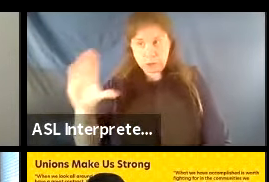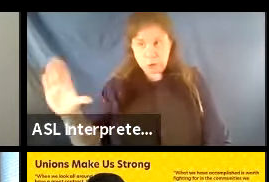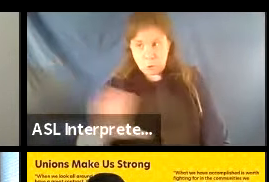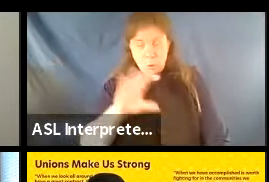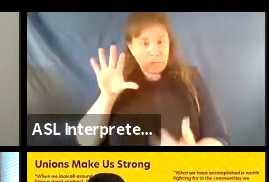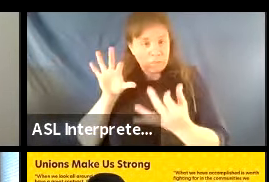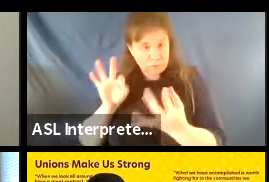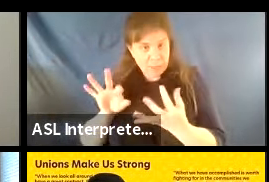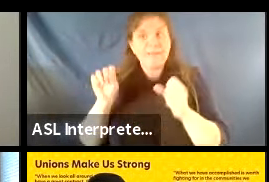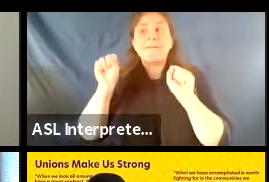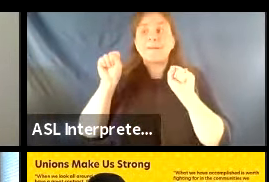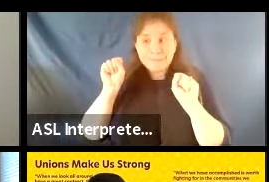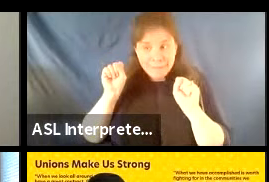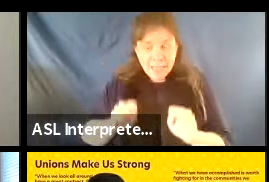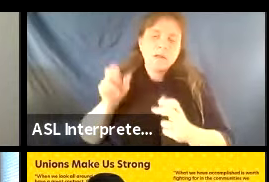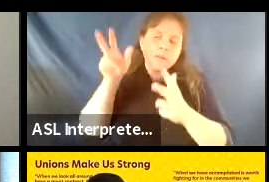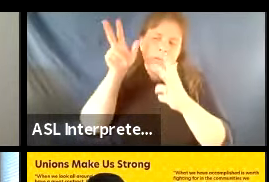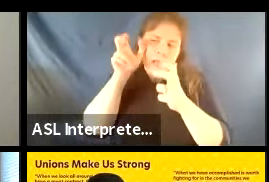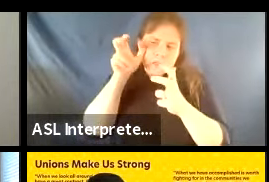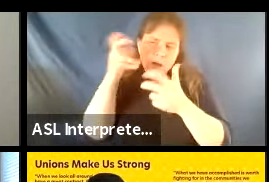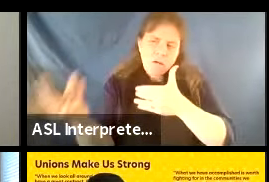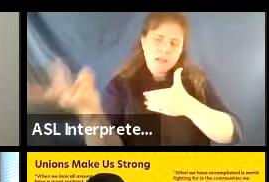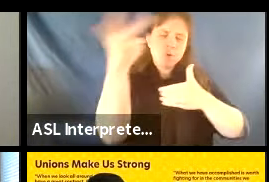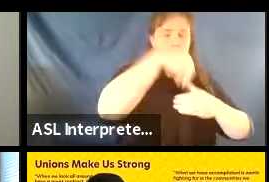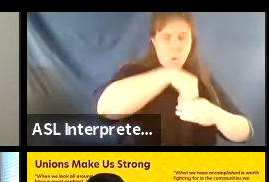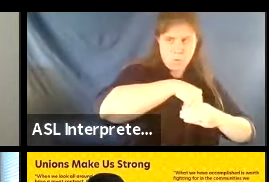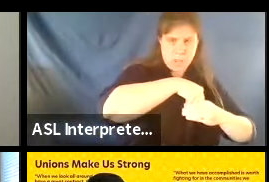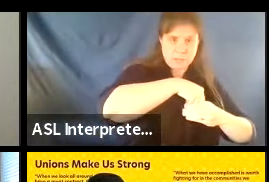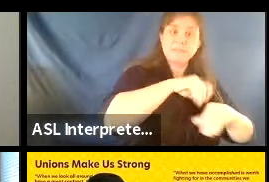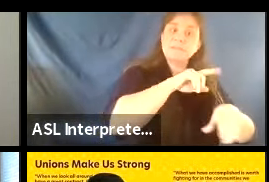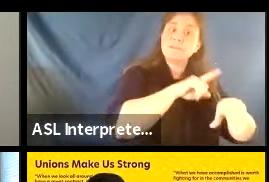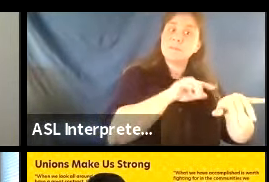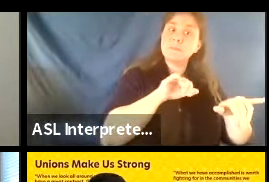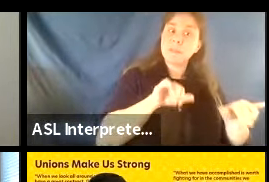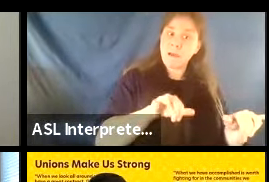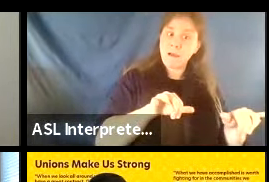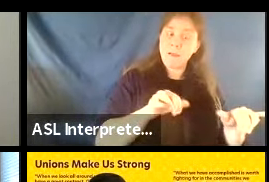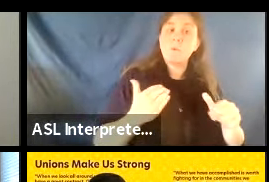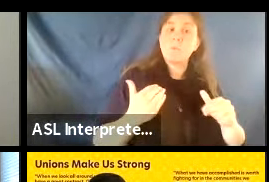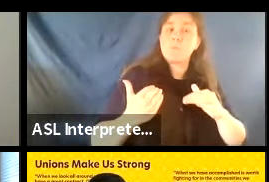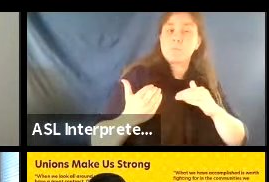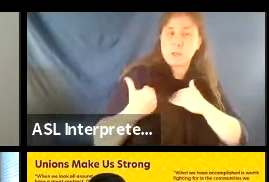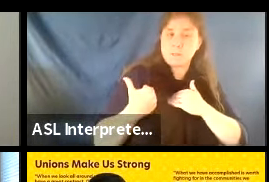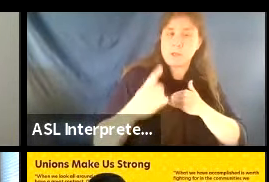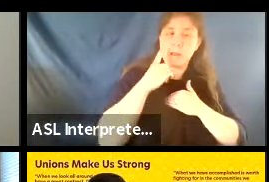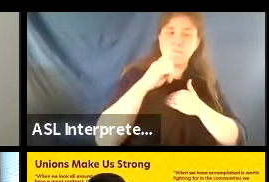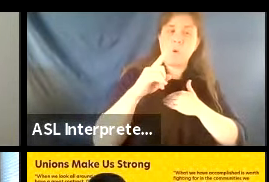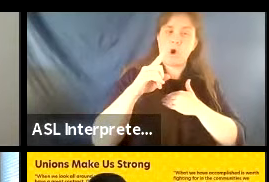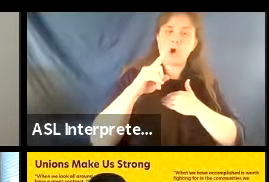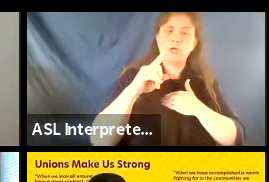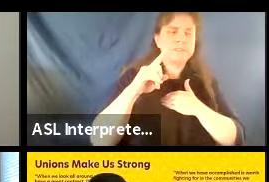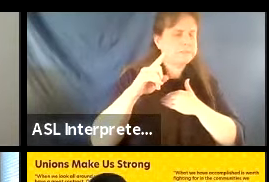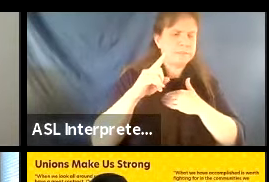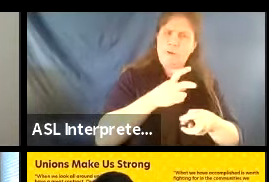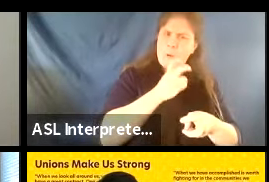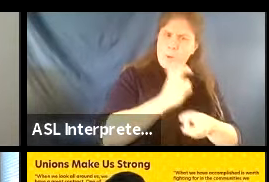the process, while at the same time charging the responsibility for making these